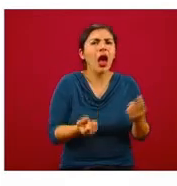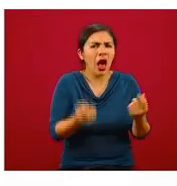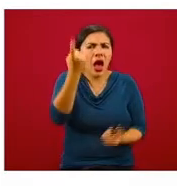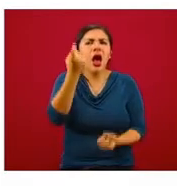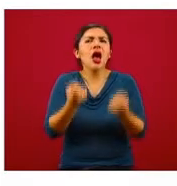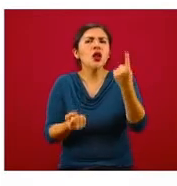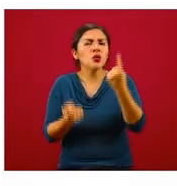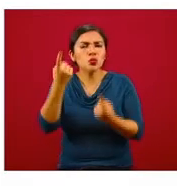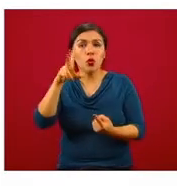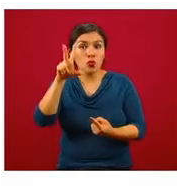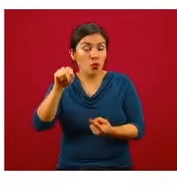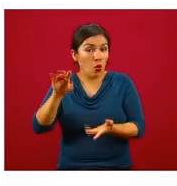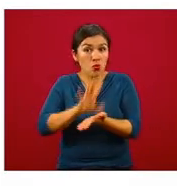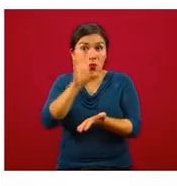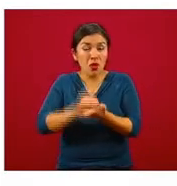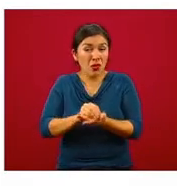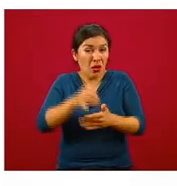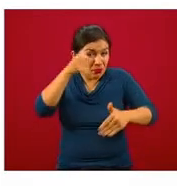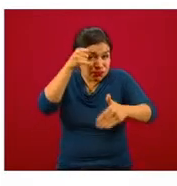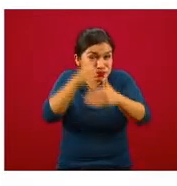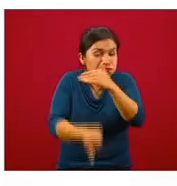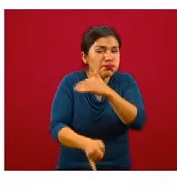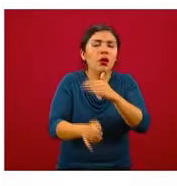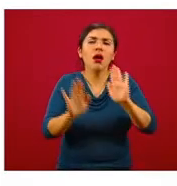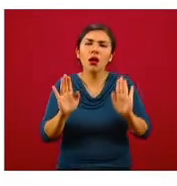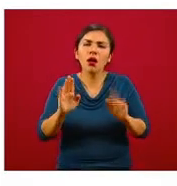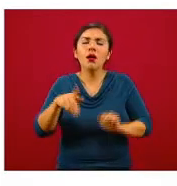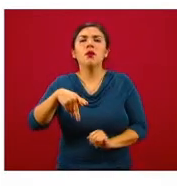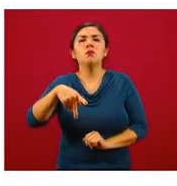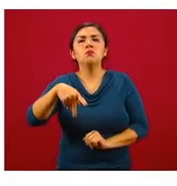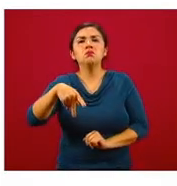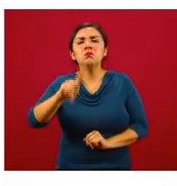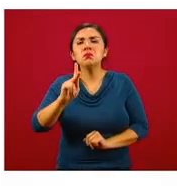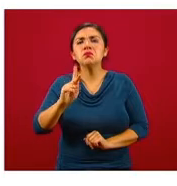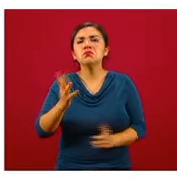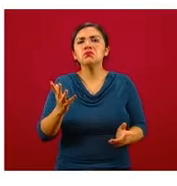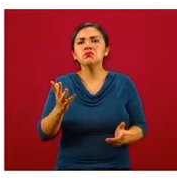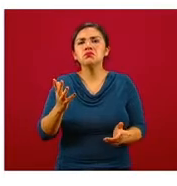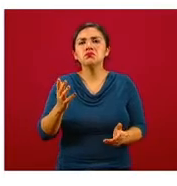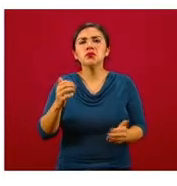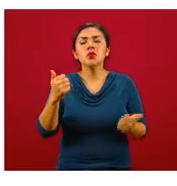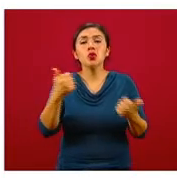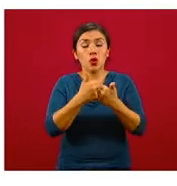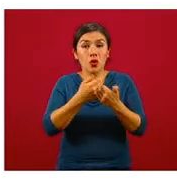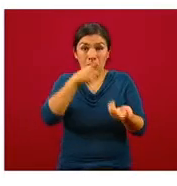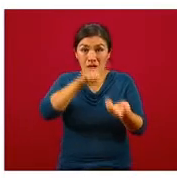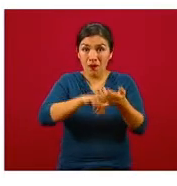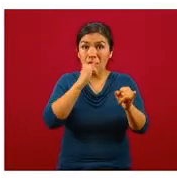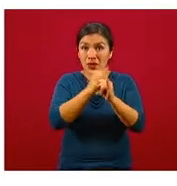On the next slide, there's a list of the different models and the analysis.